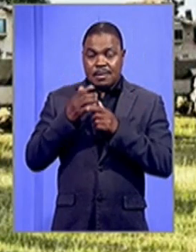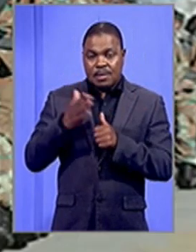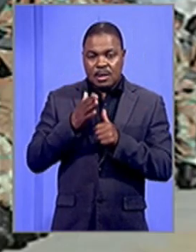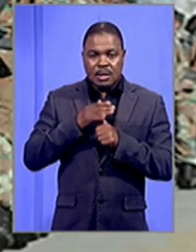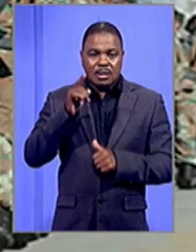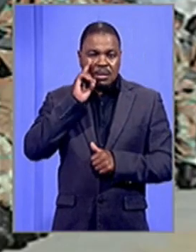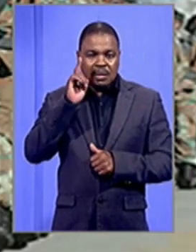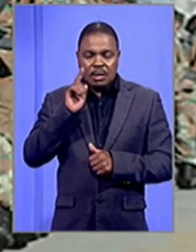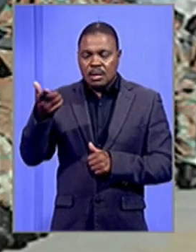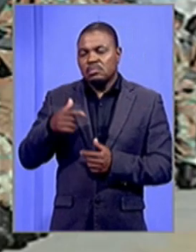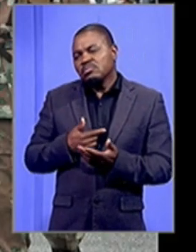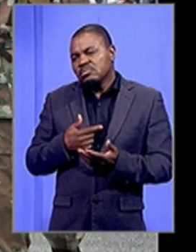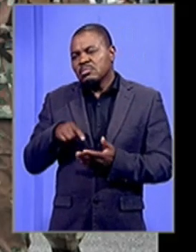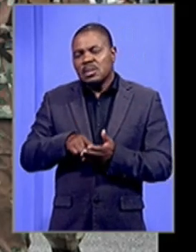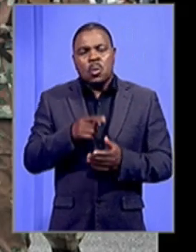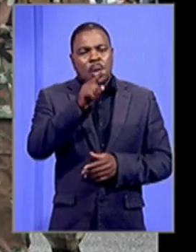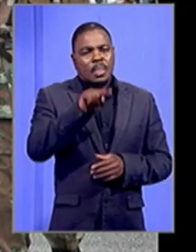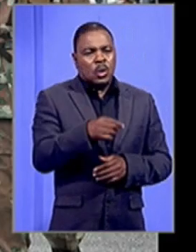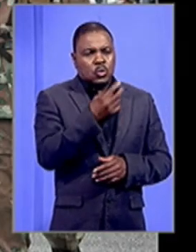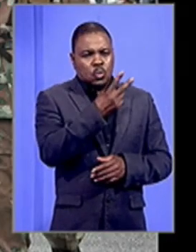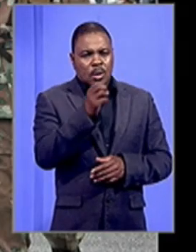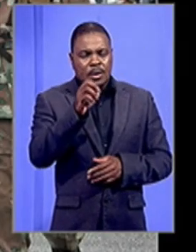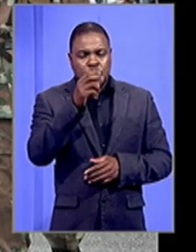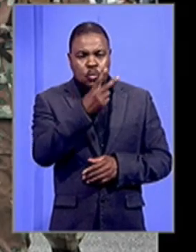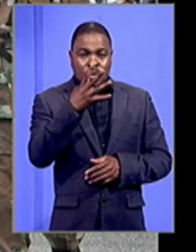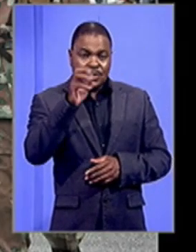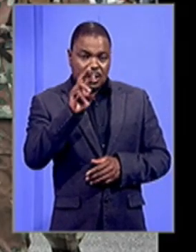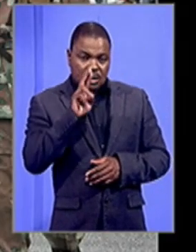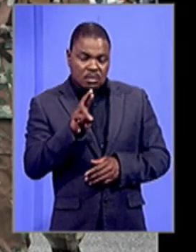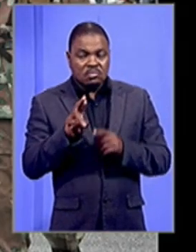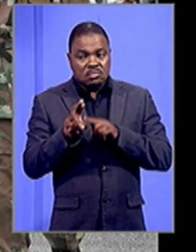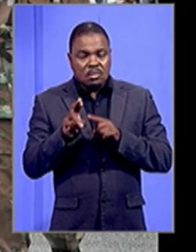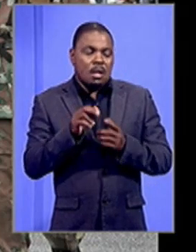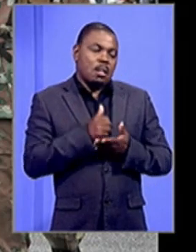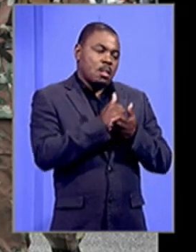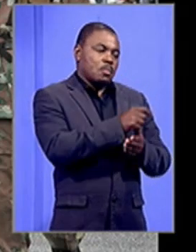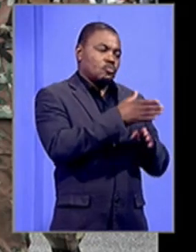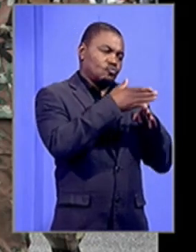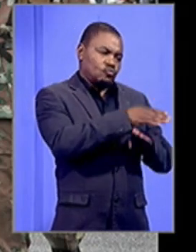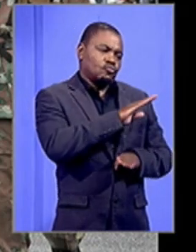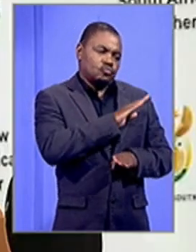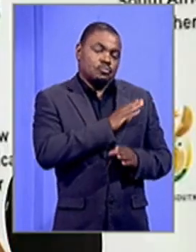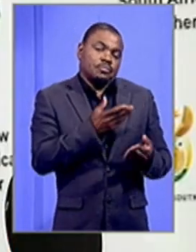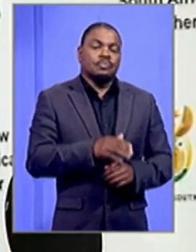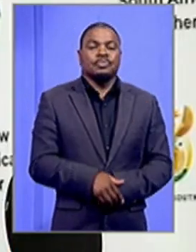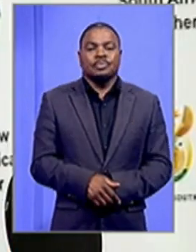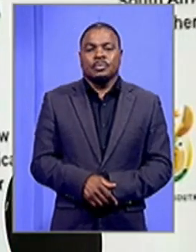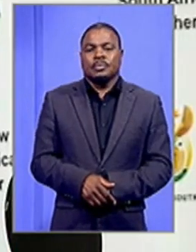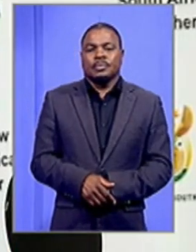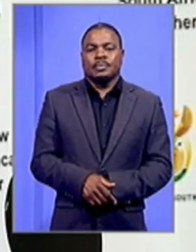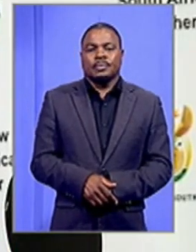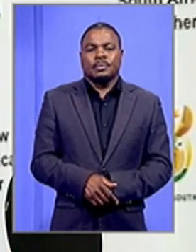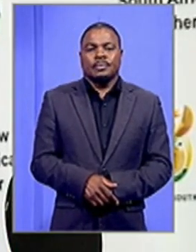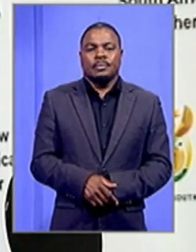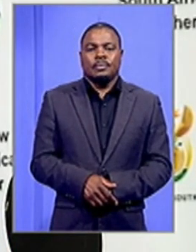matloleng a namolo a lekanyediwang go 1,250 rands go thusa Bagaka ba sesole. When